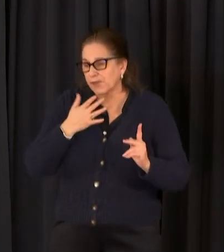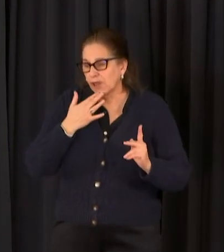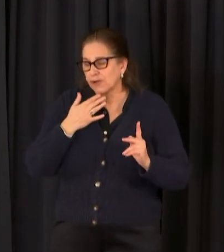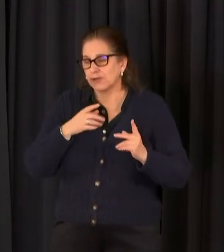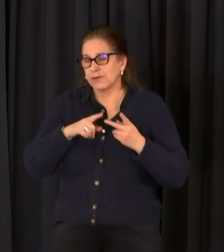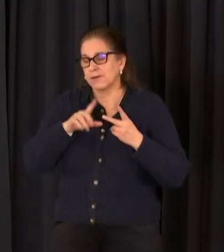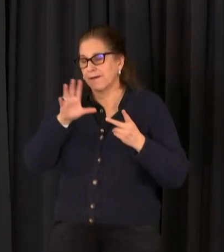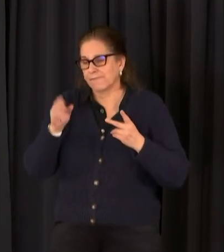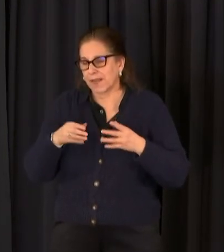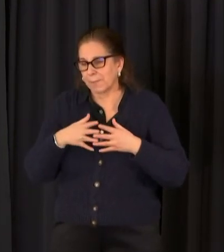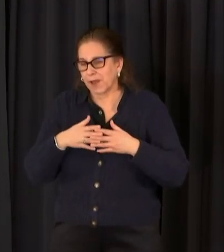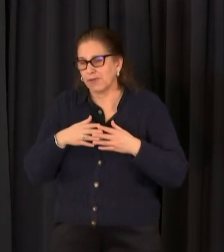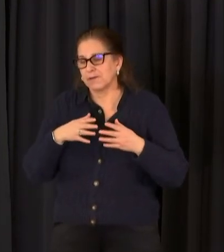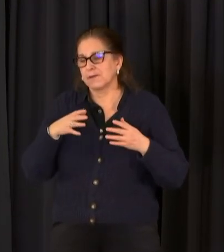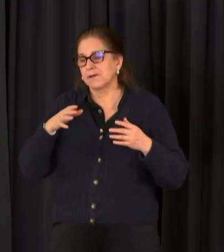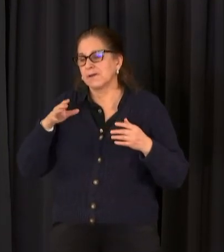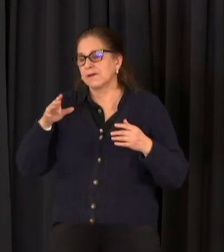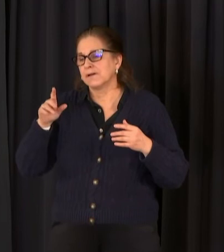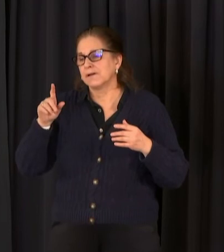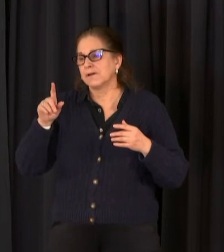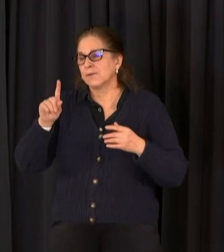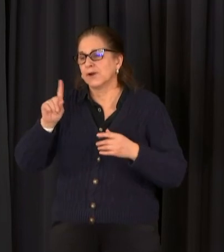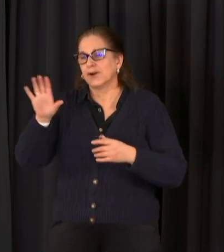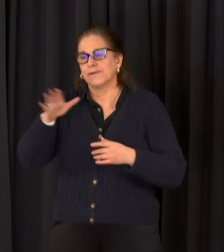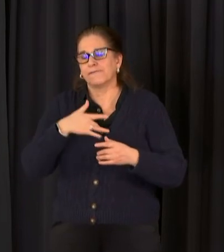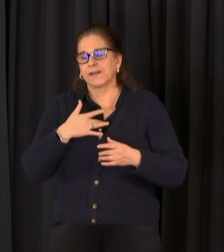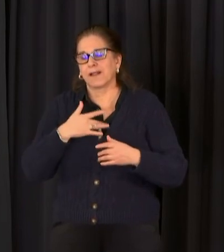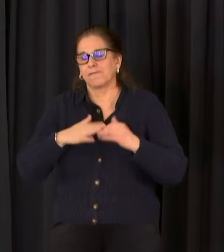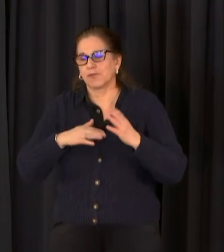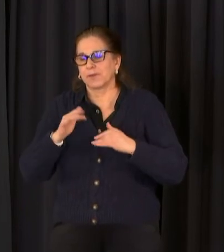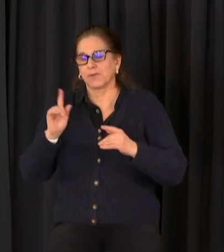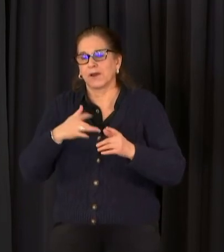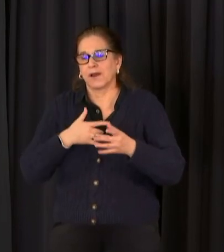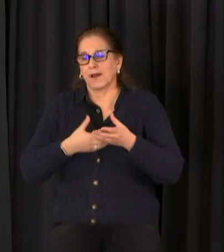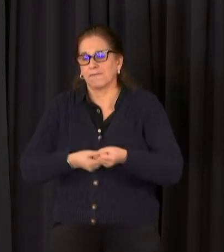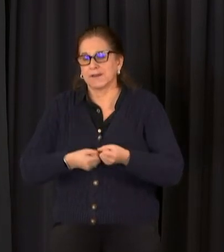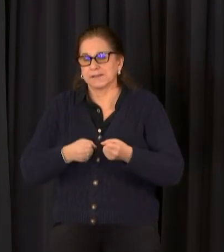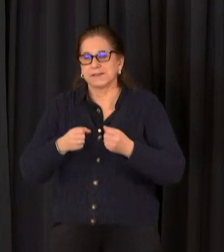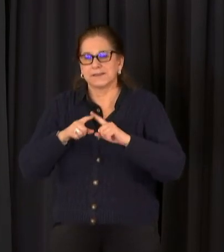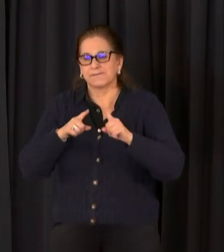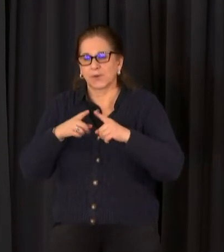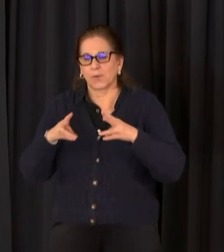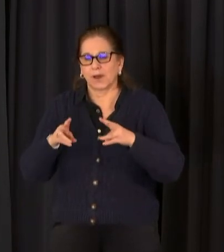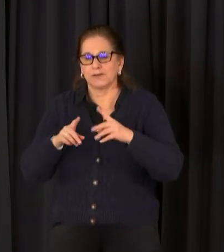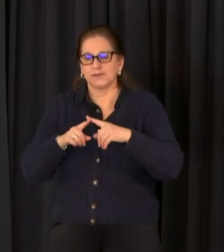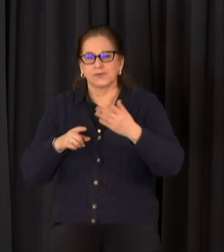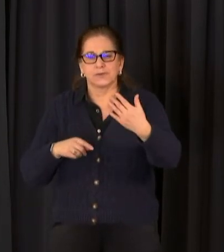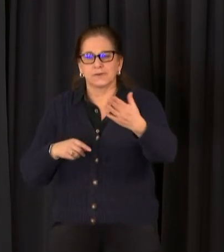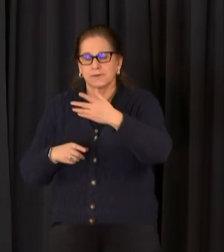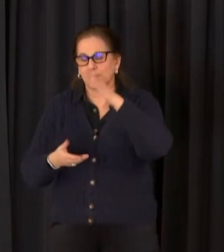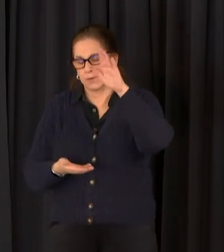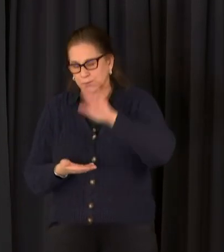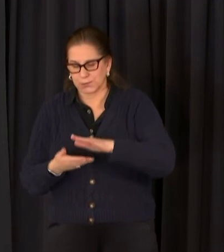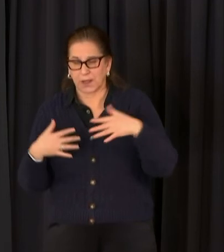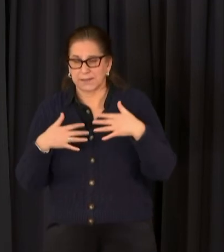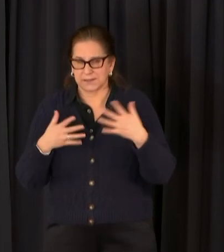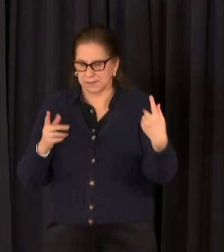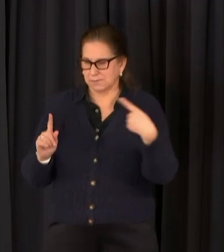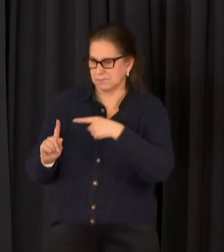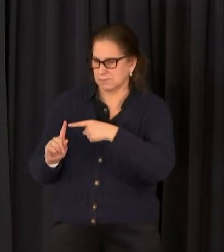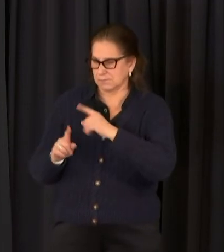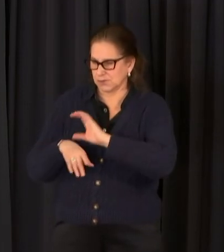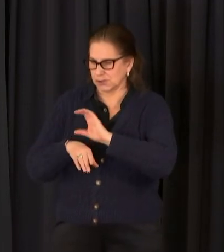of what we describe as vaccine confidence, or said the opposite way, vaccine hesitancy. And for